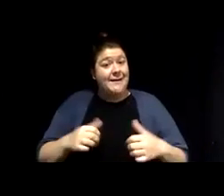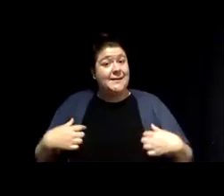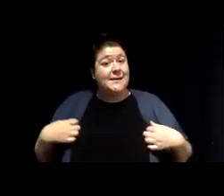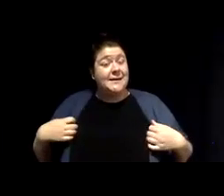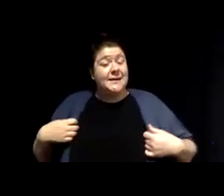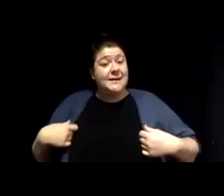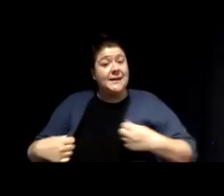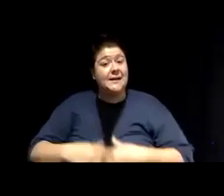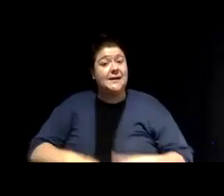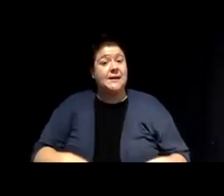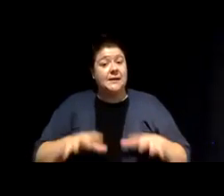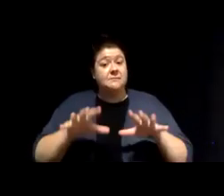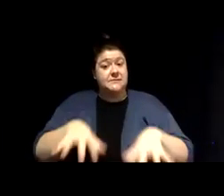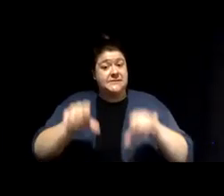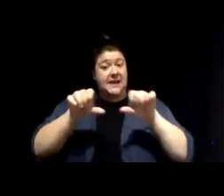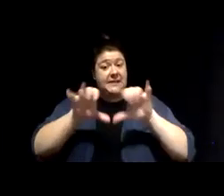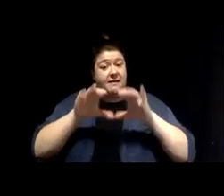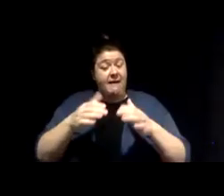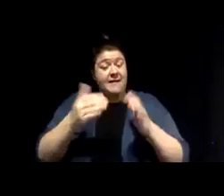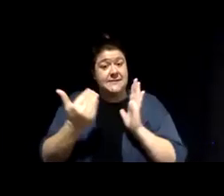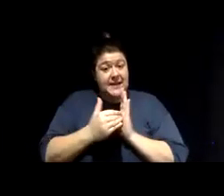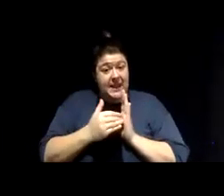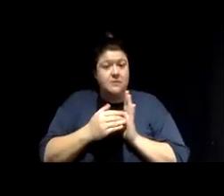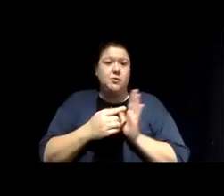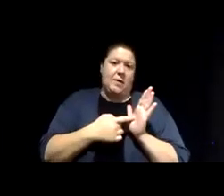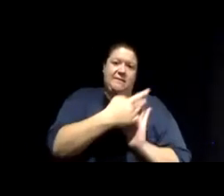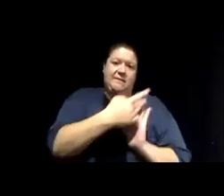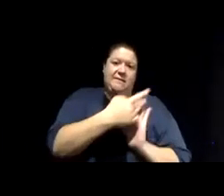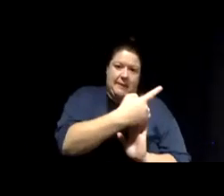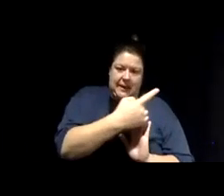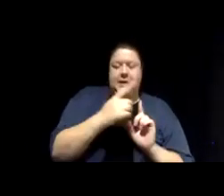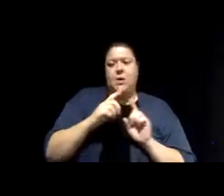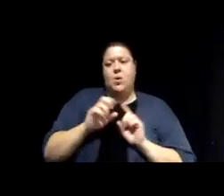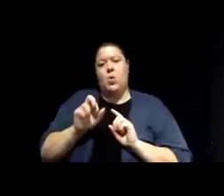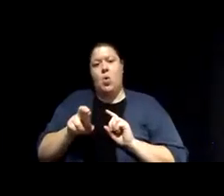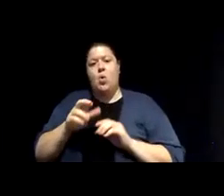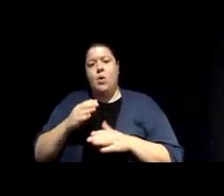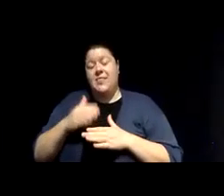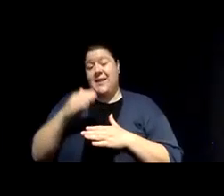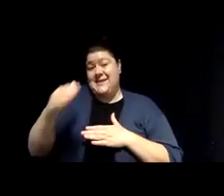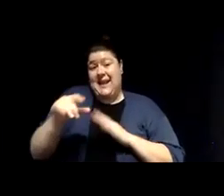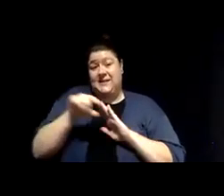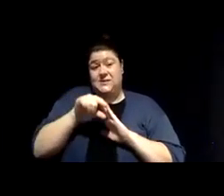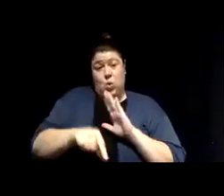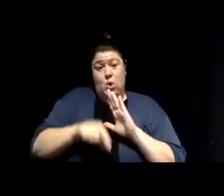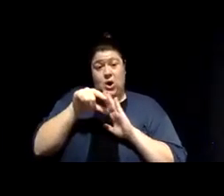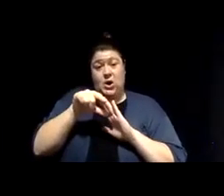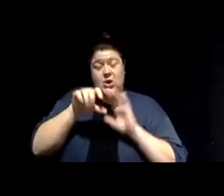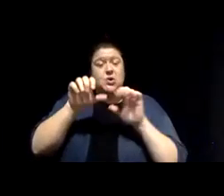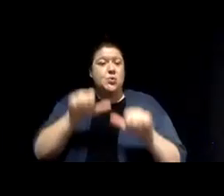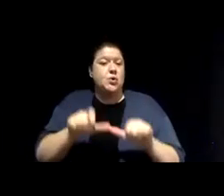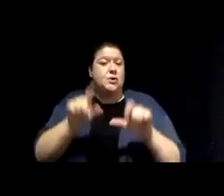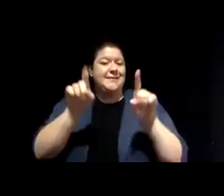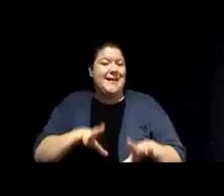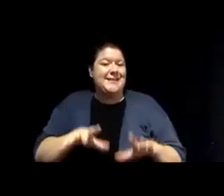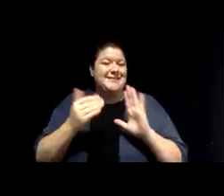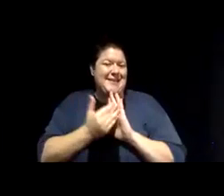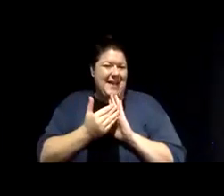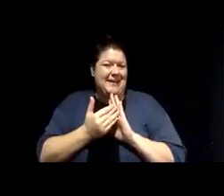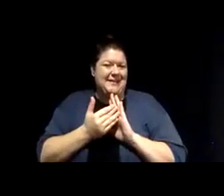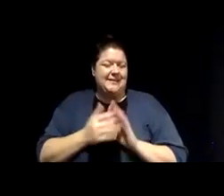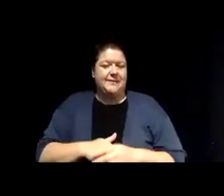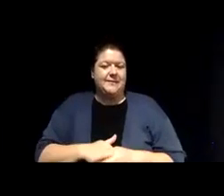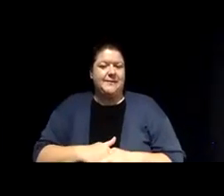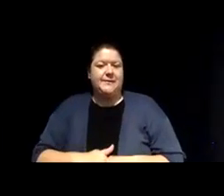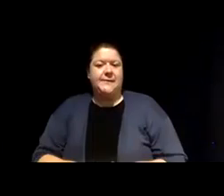you would pay for, or you can come back the following quarter and retake the exam on with the